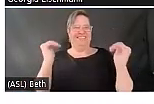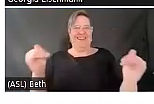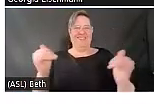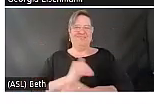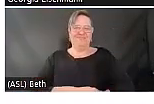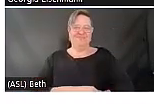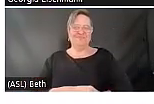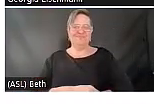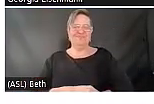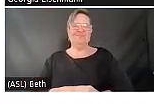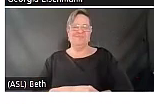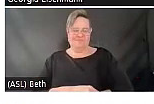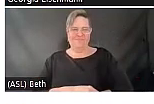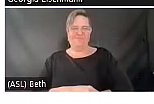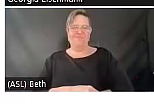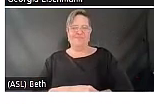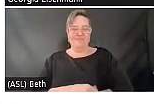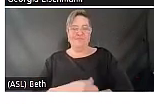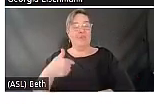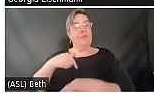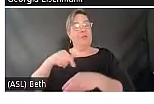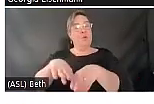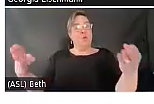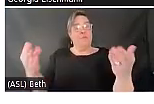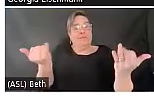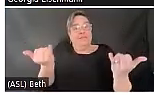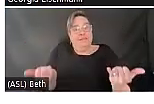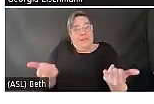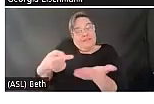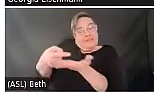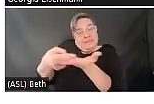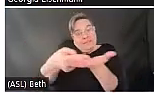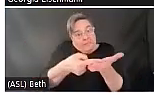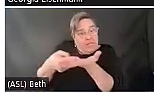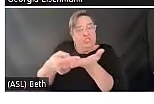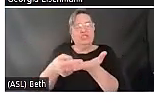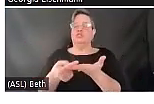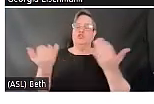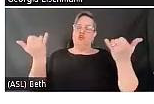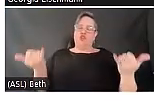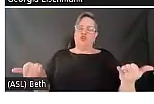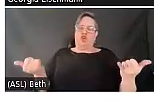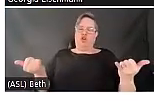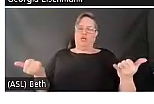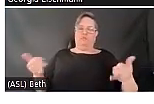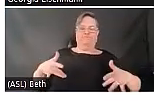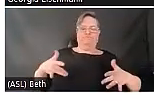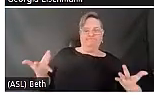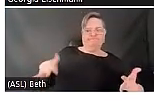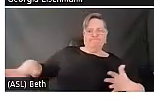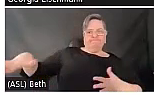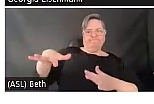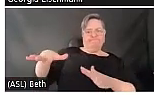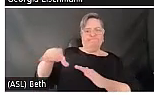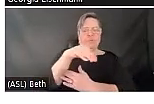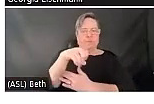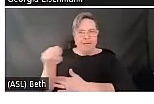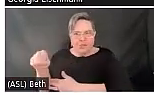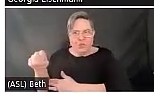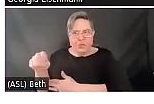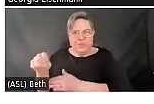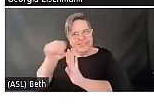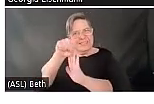In this talk, I'm going to start our discussion with our current state situation, and what we'll touch on is not only kind of